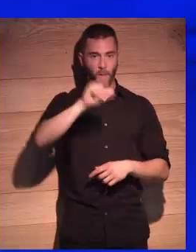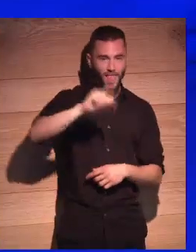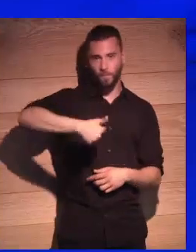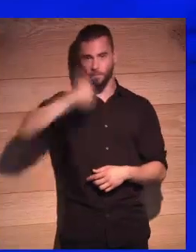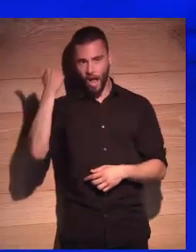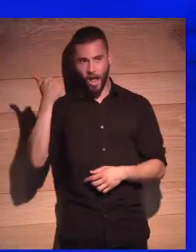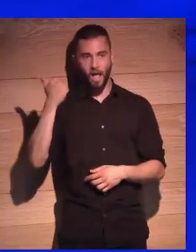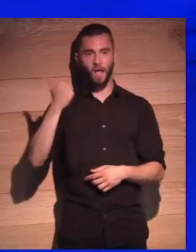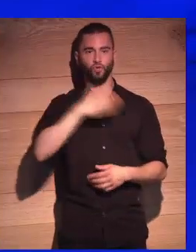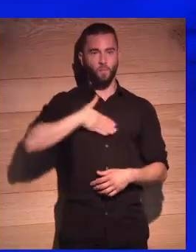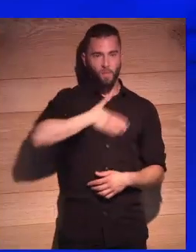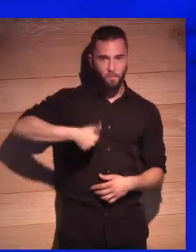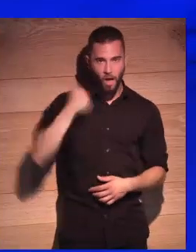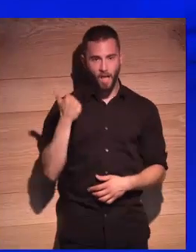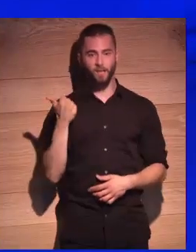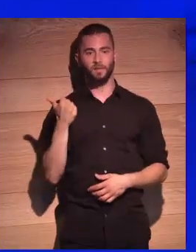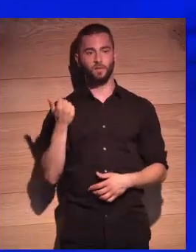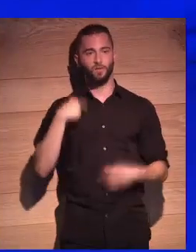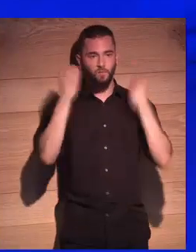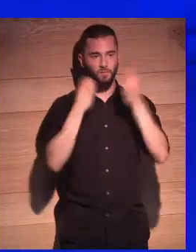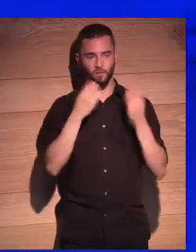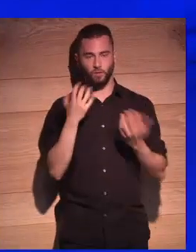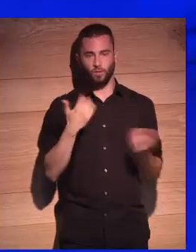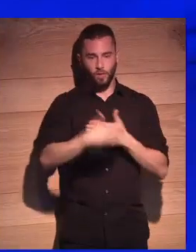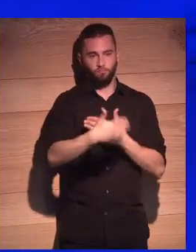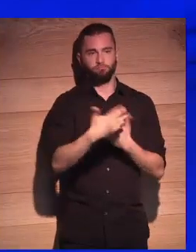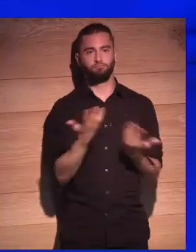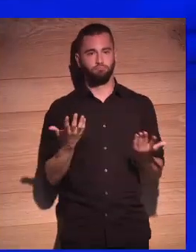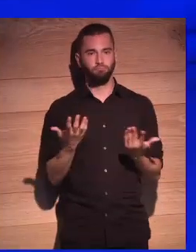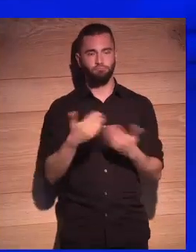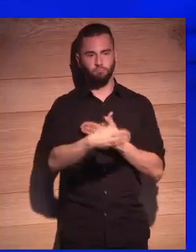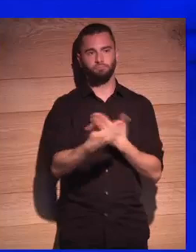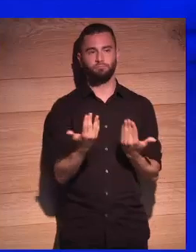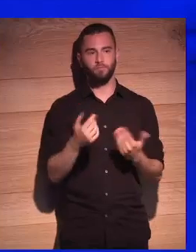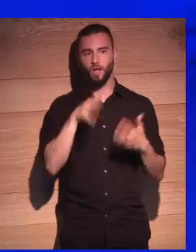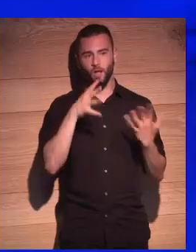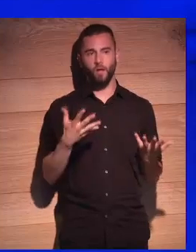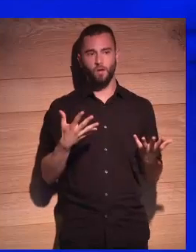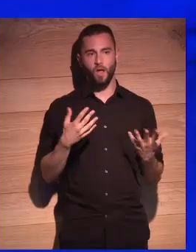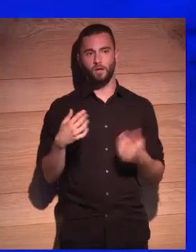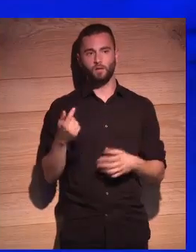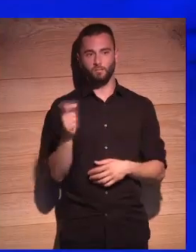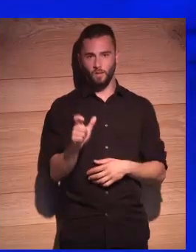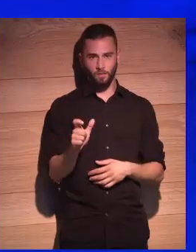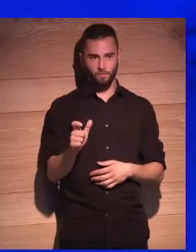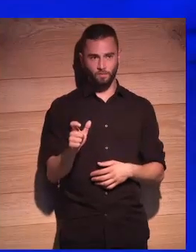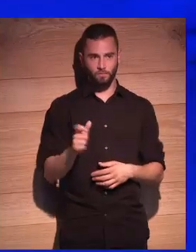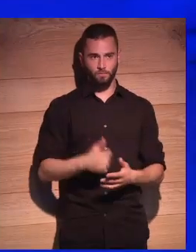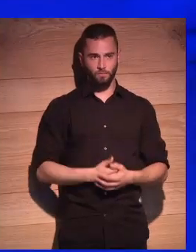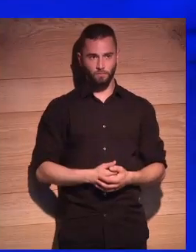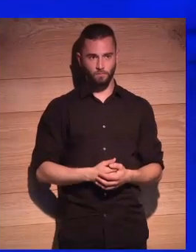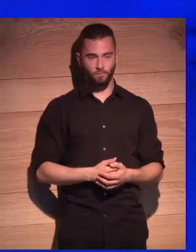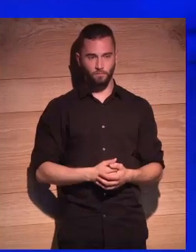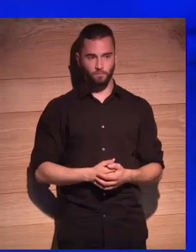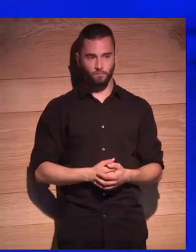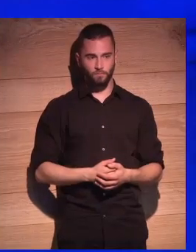widespread. All these devices are going to become cheaper, more comfortable to use. And right now, the only gap